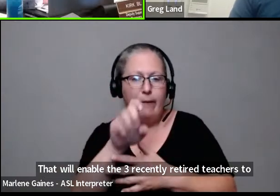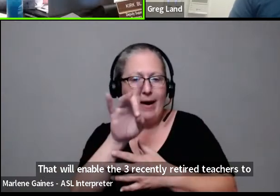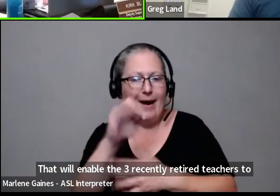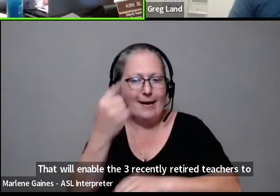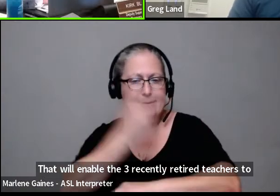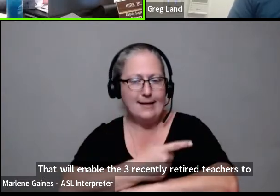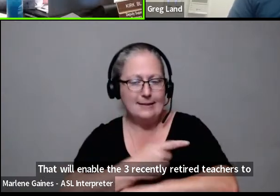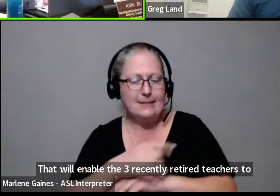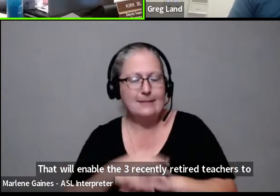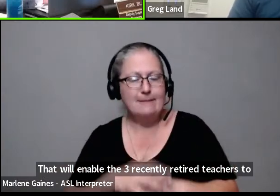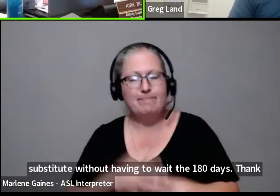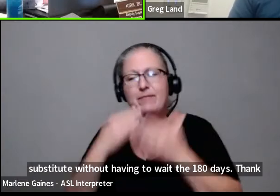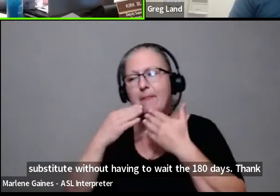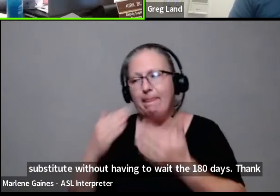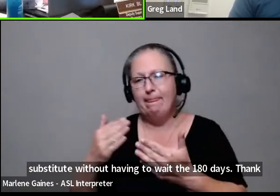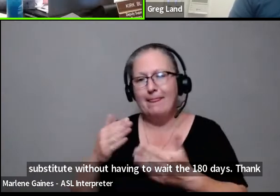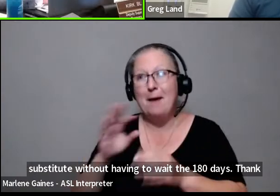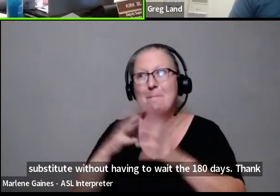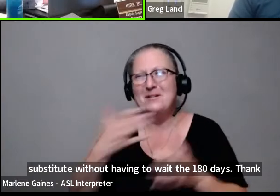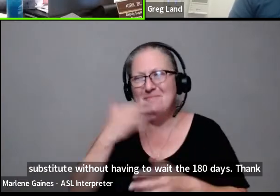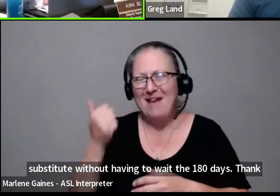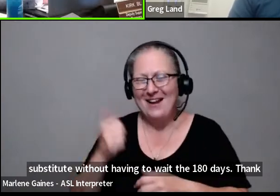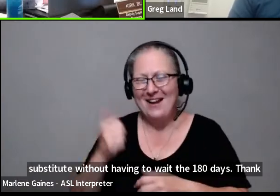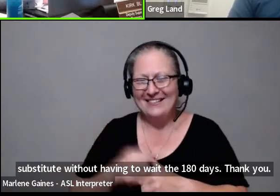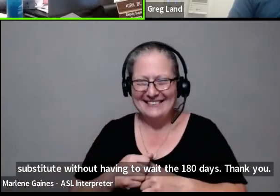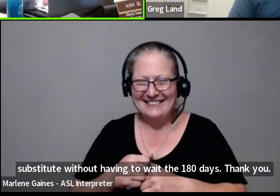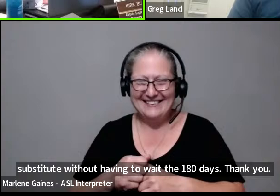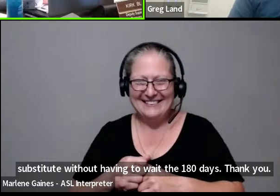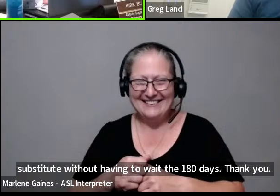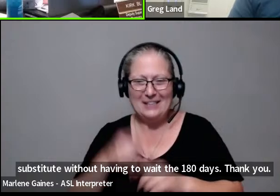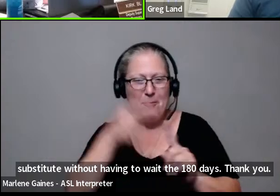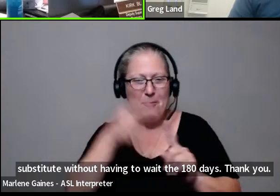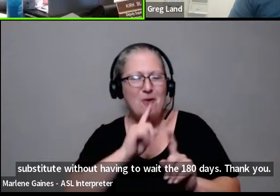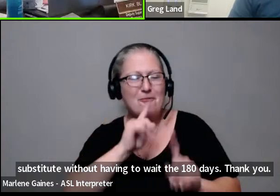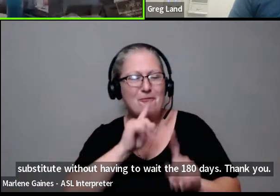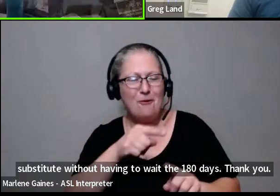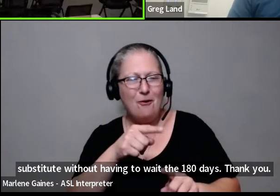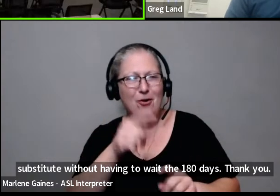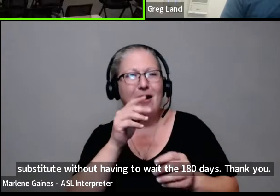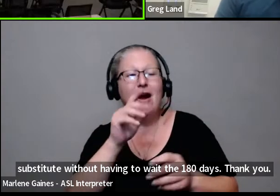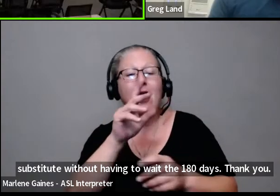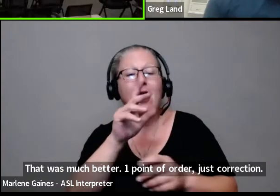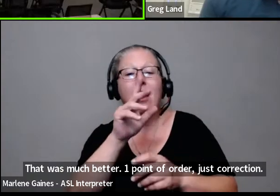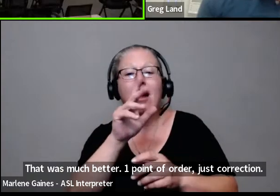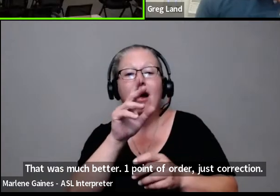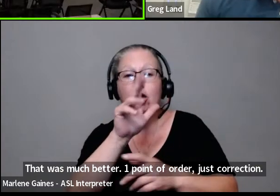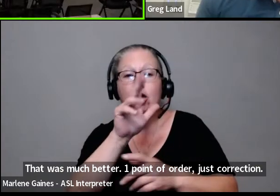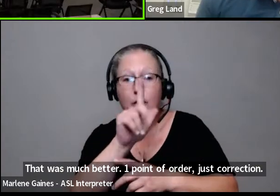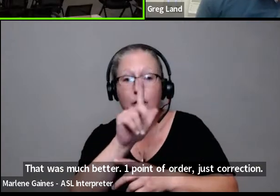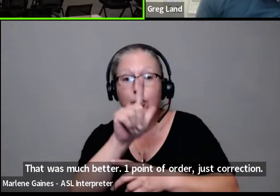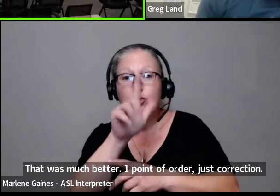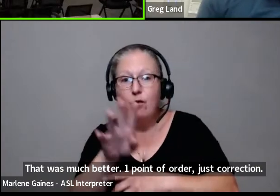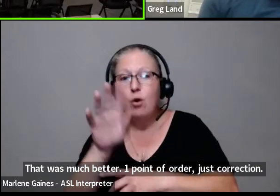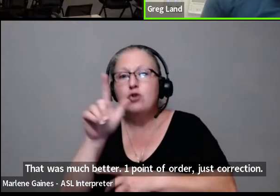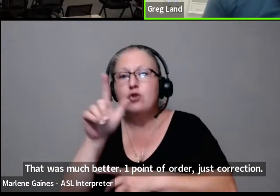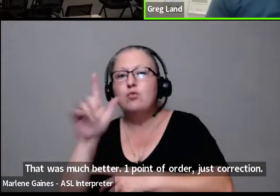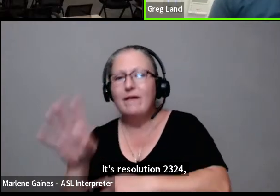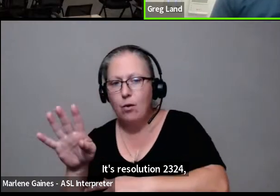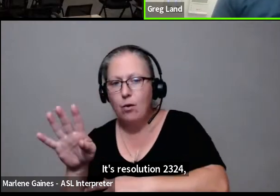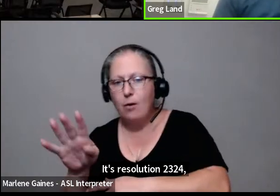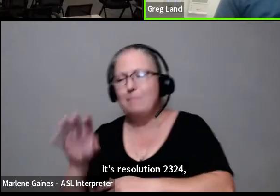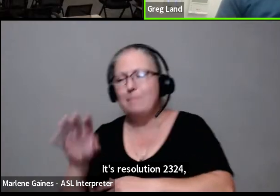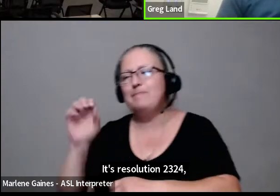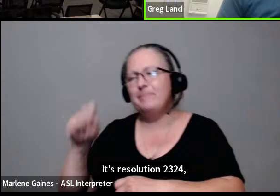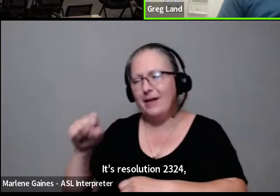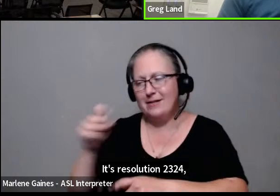days. Thank you. That was much better. One point of order, just correction, it's resolution 23-24-24. Yeah, I was gonna.